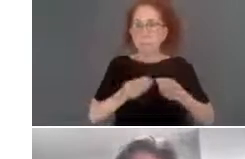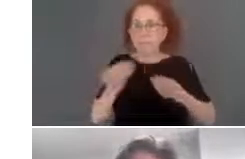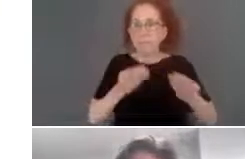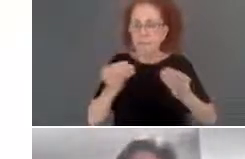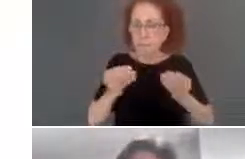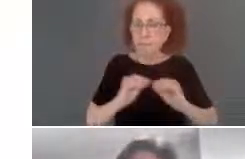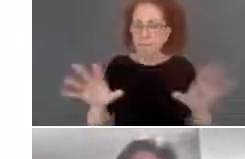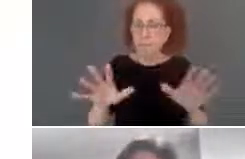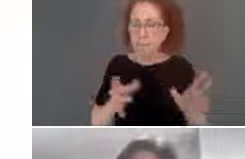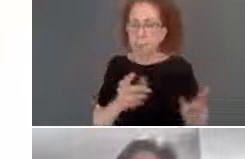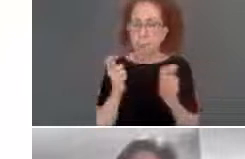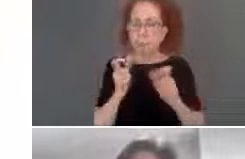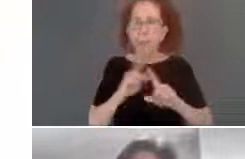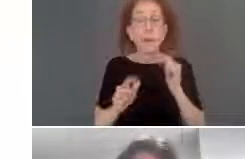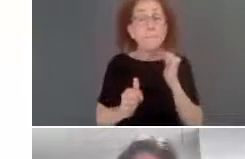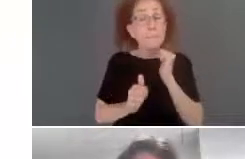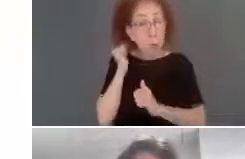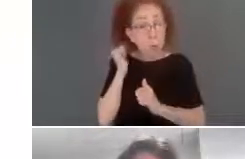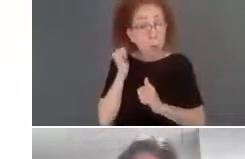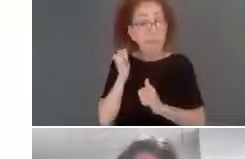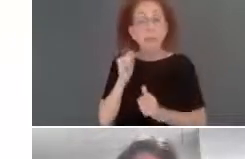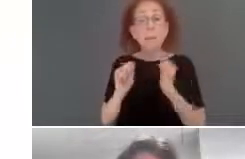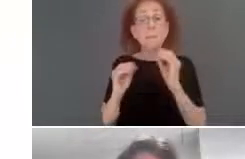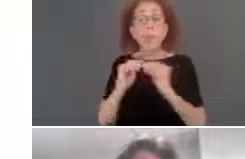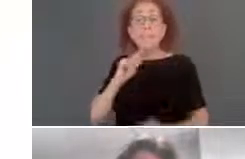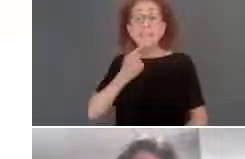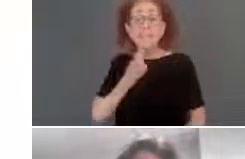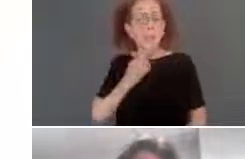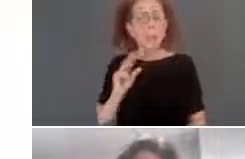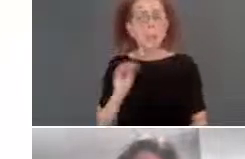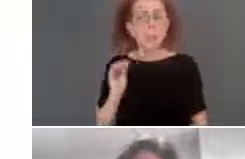not shown to have increased severity.